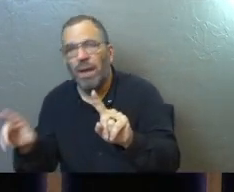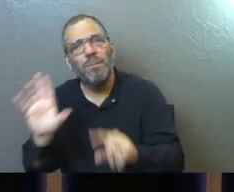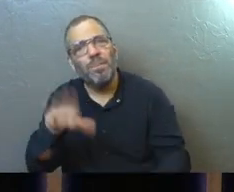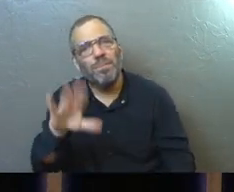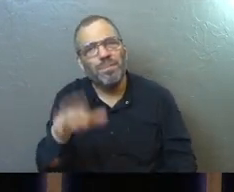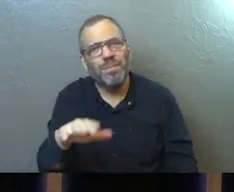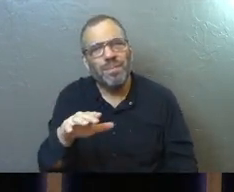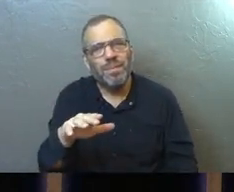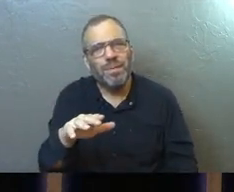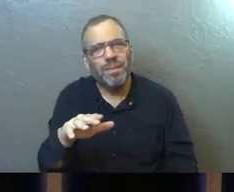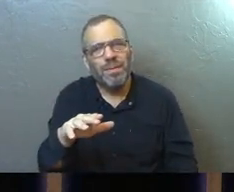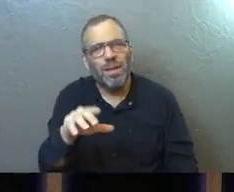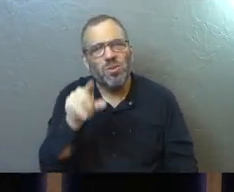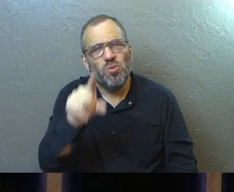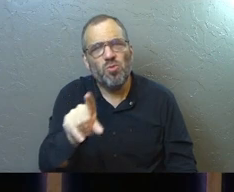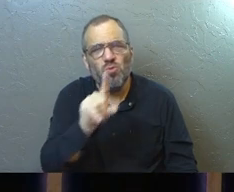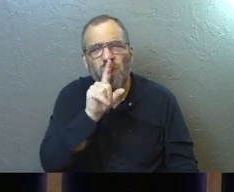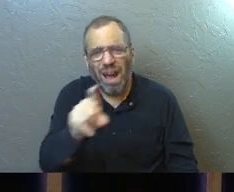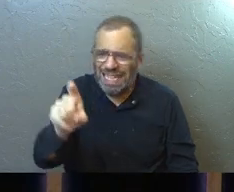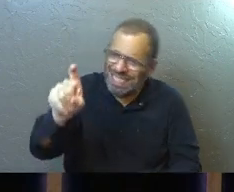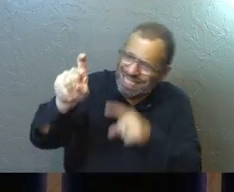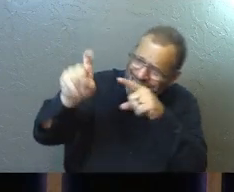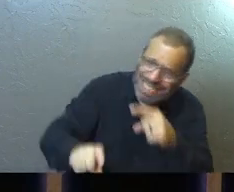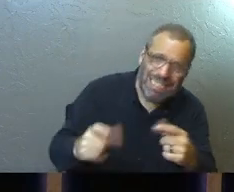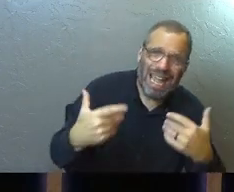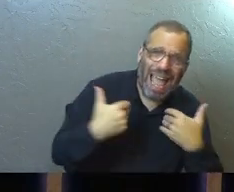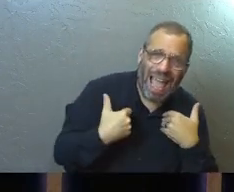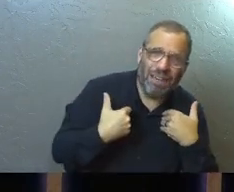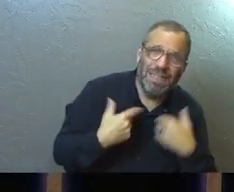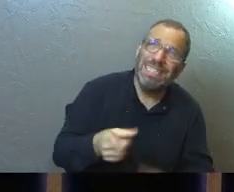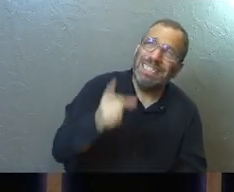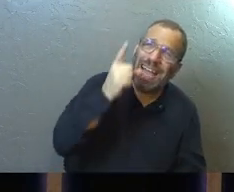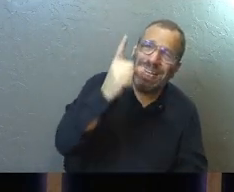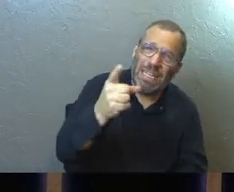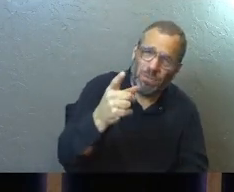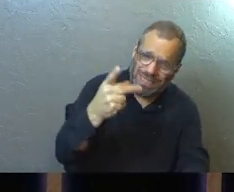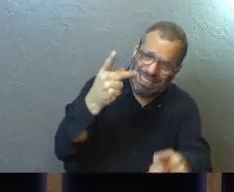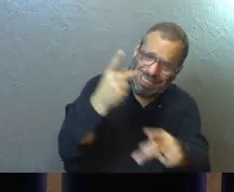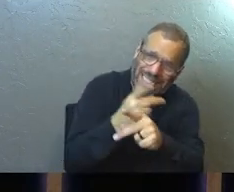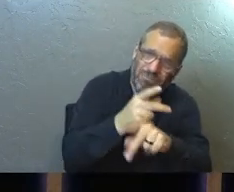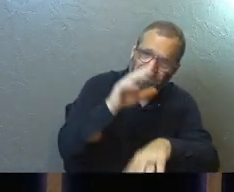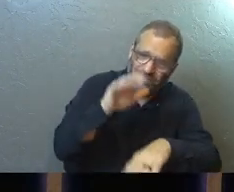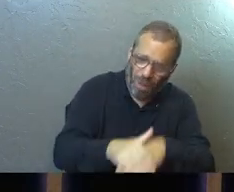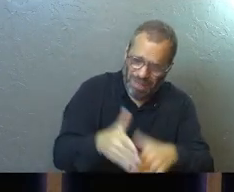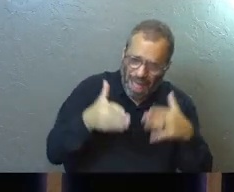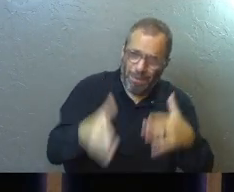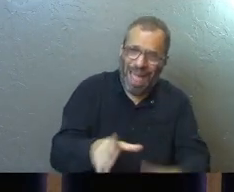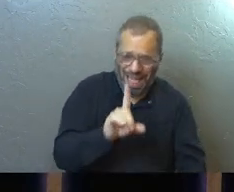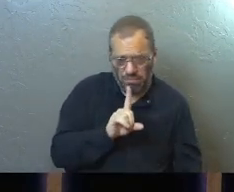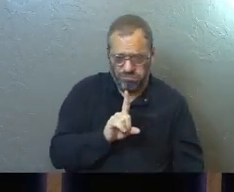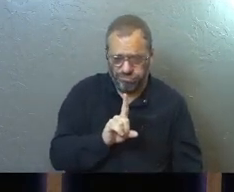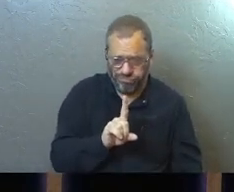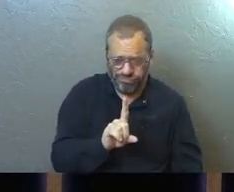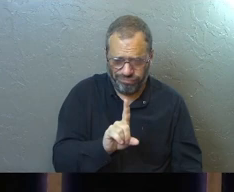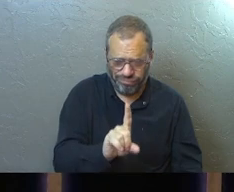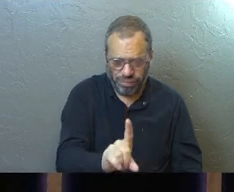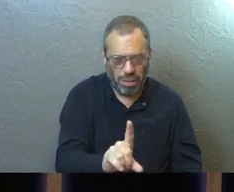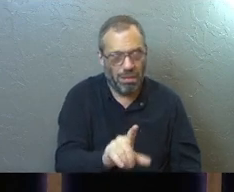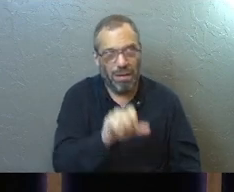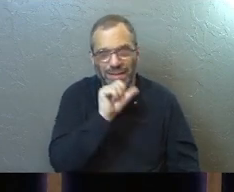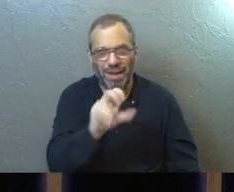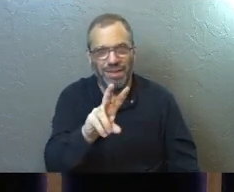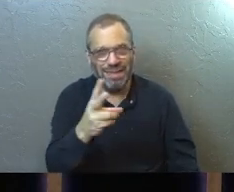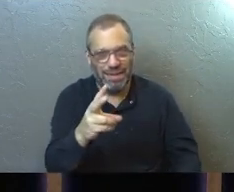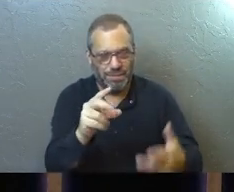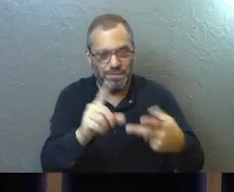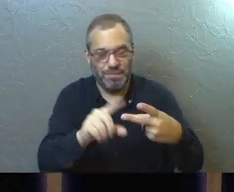Do you know how desperately needy you are that he would keep you on the path? And I love the second